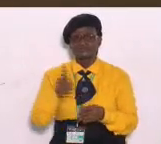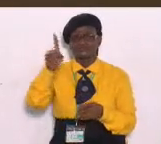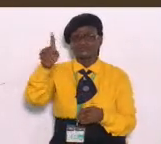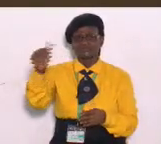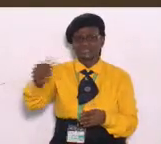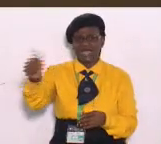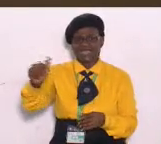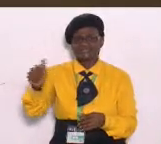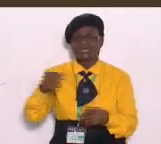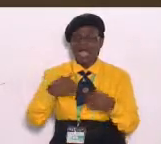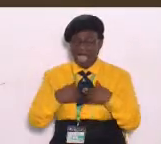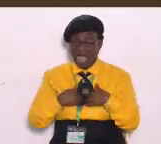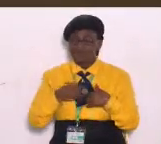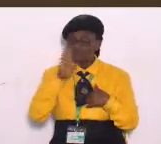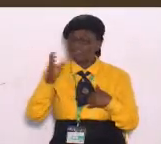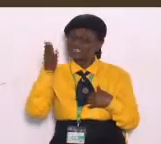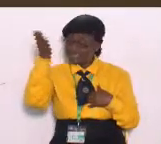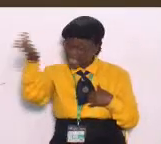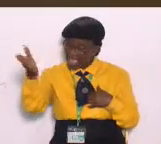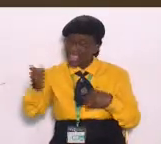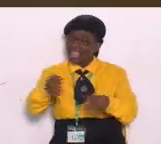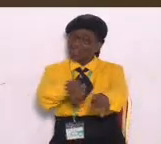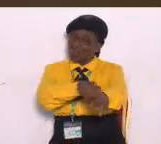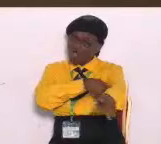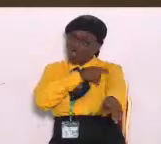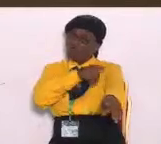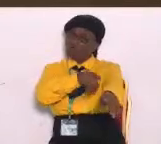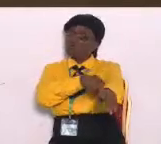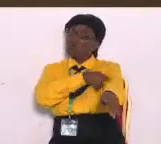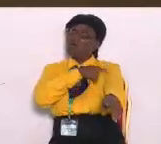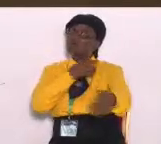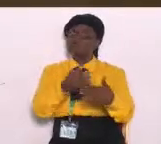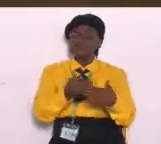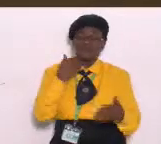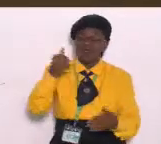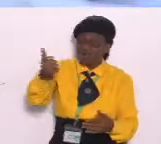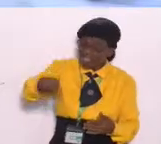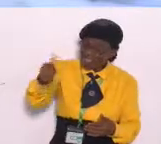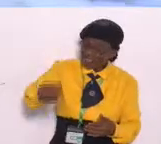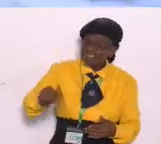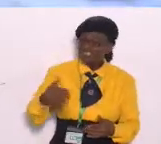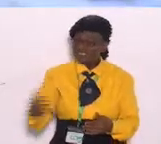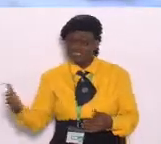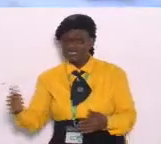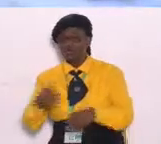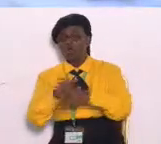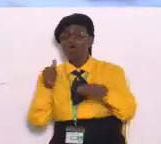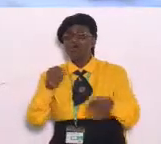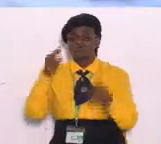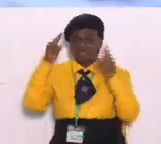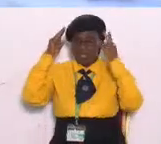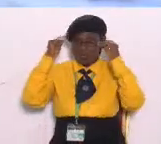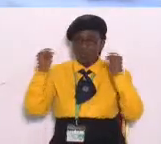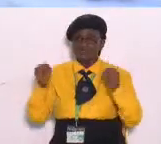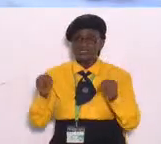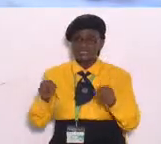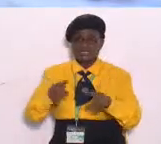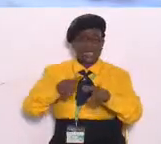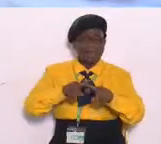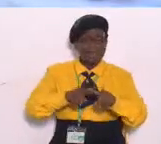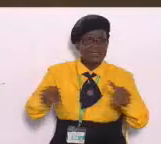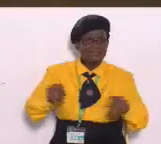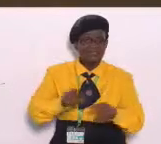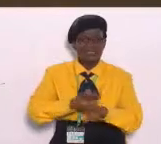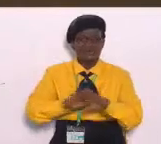Tithes had been there long, long, long before there was anything called Moses. Oh, but don't